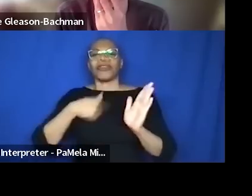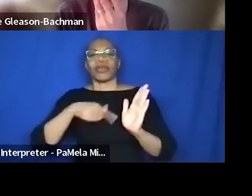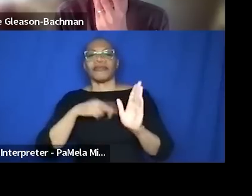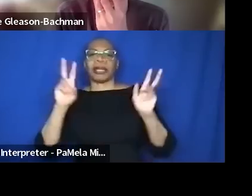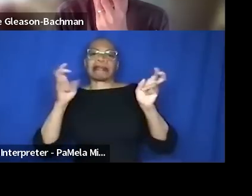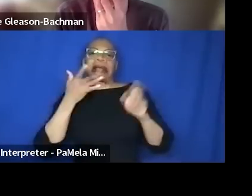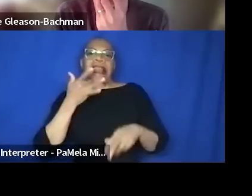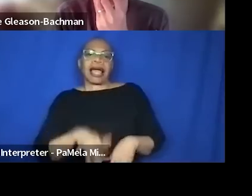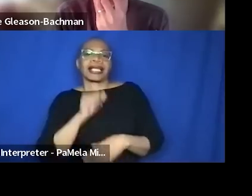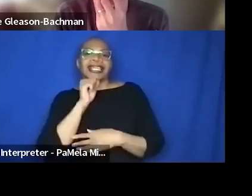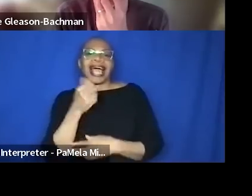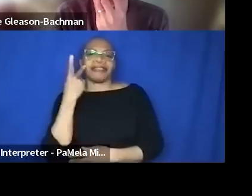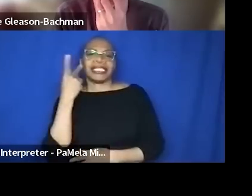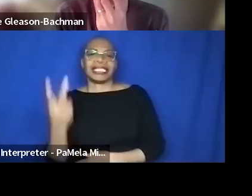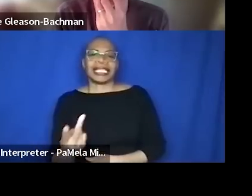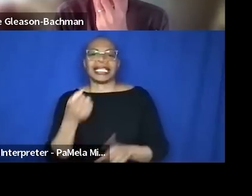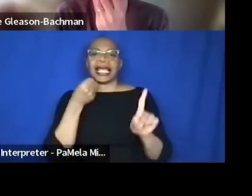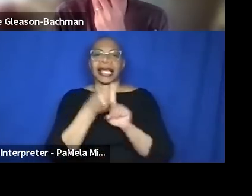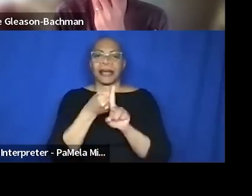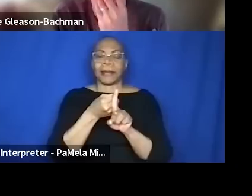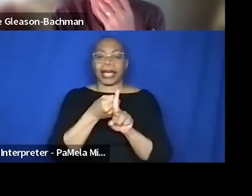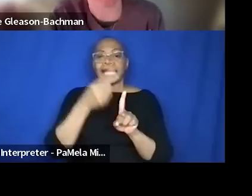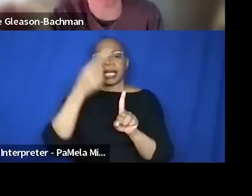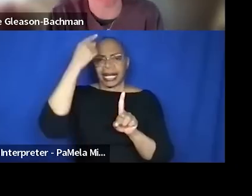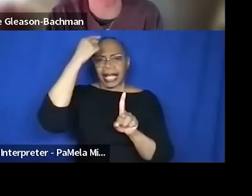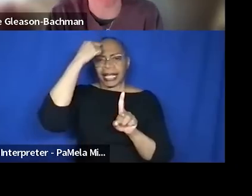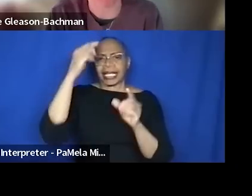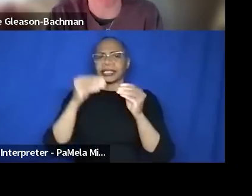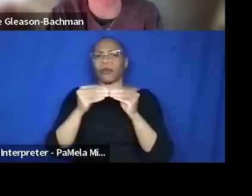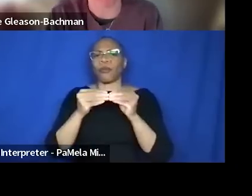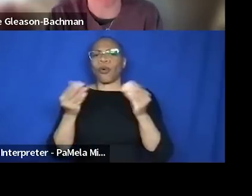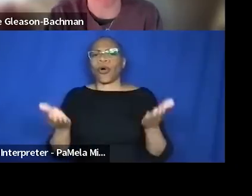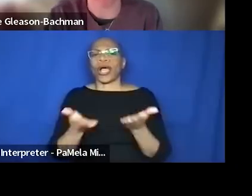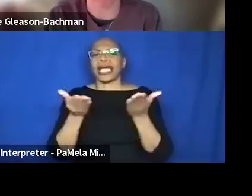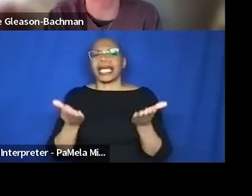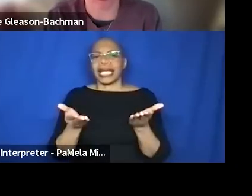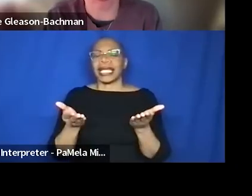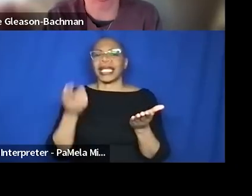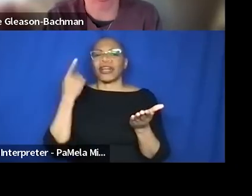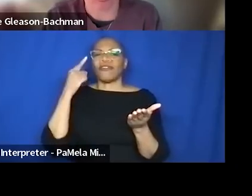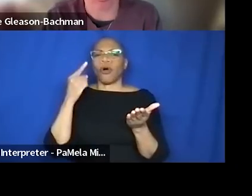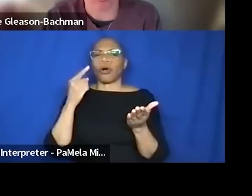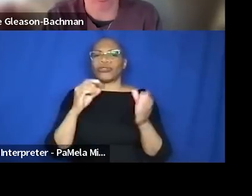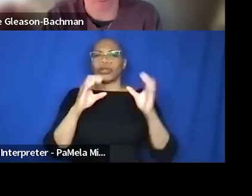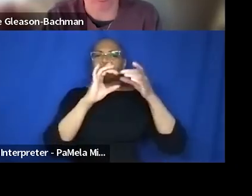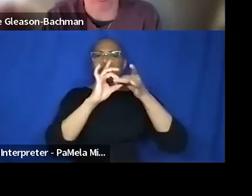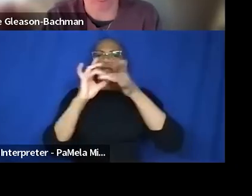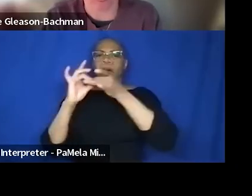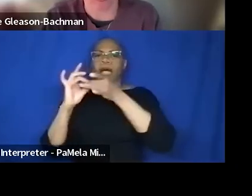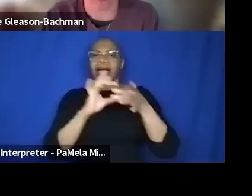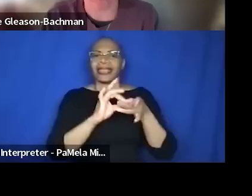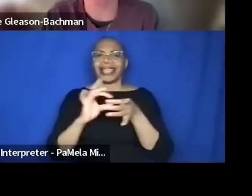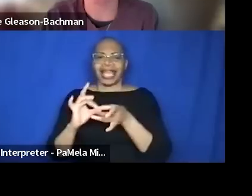we haven't seen a whole impact, but I think it's more here getting ready to, you know, jump up for the Olympics. So they're going to start moving them here, there,